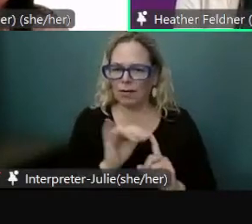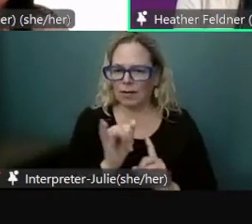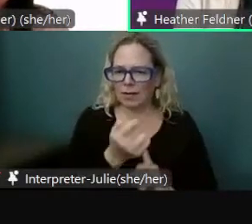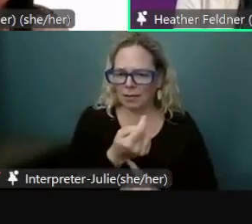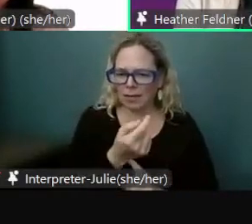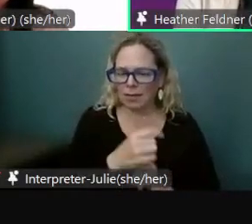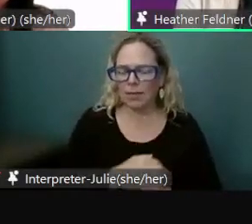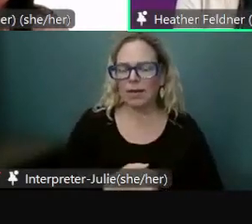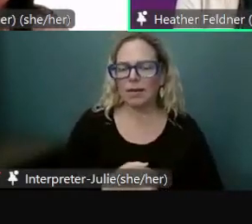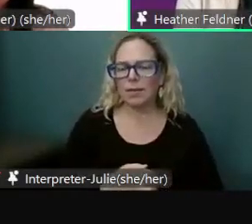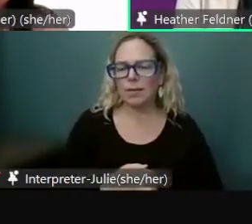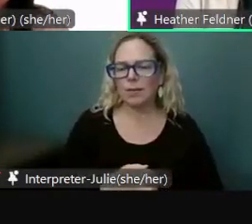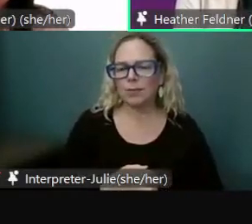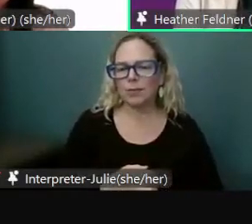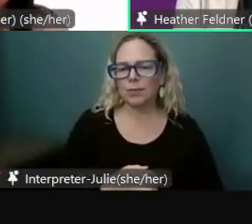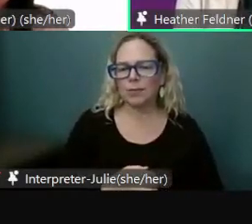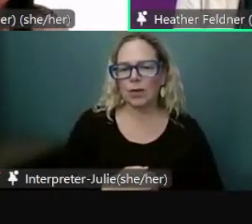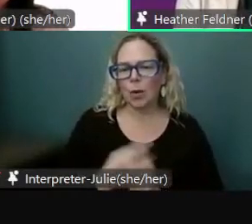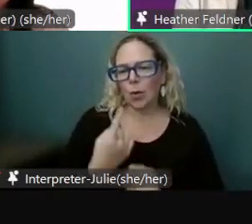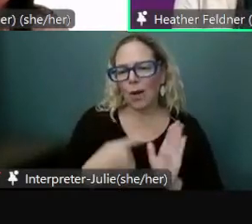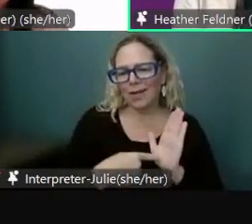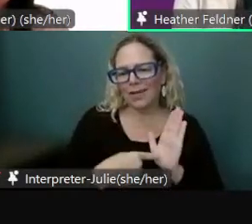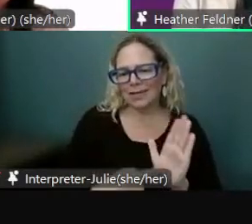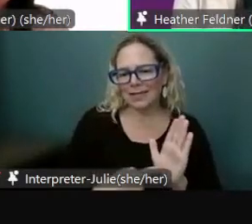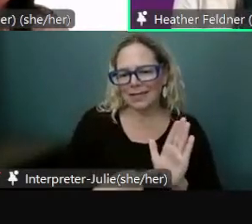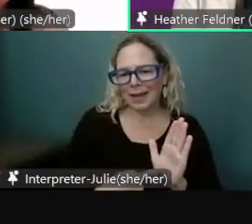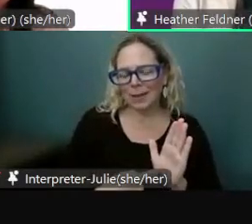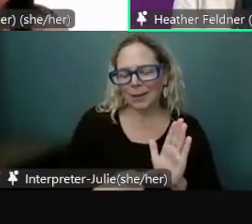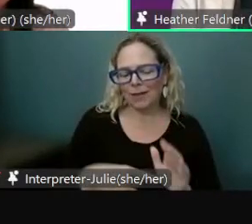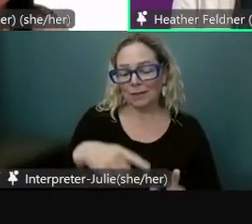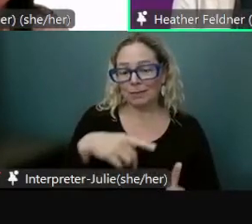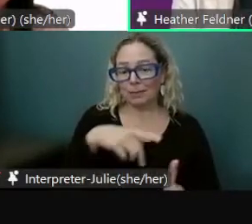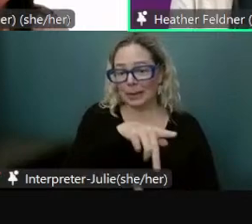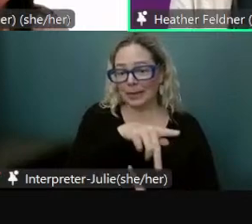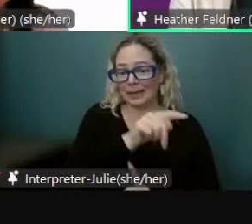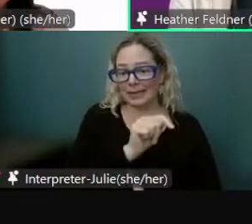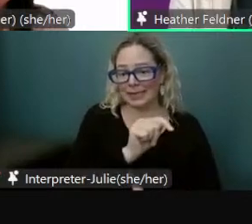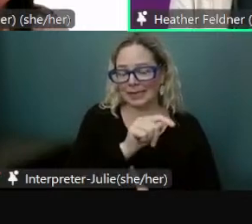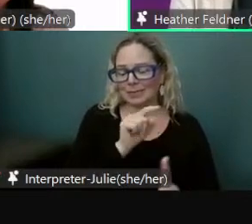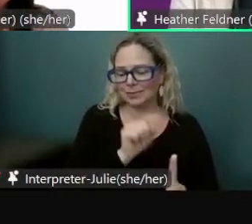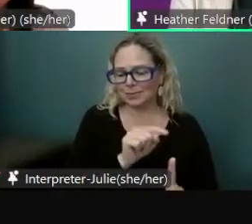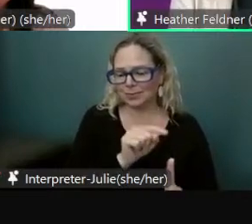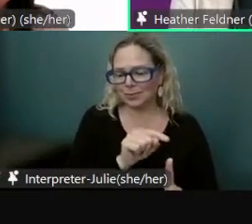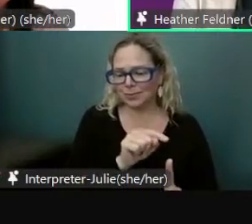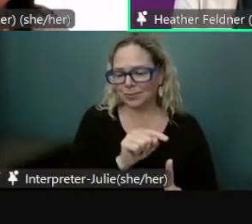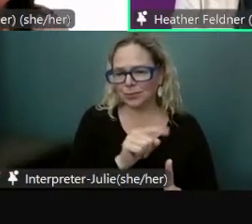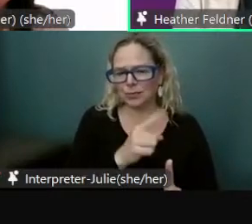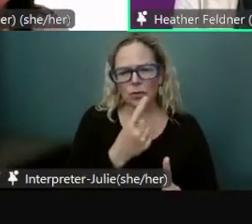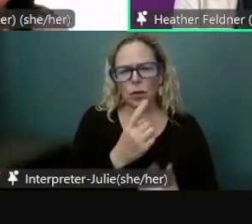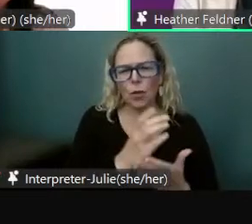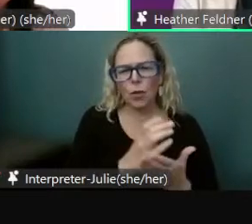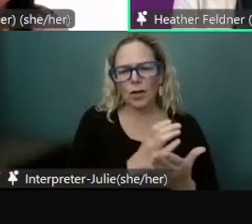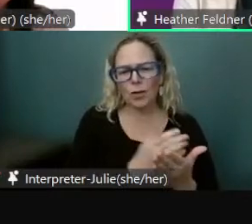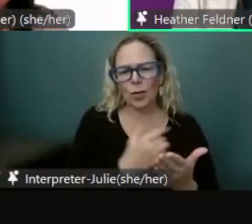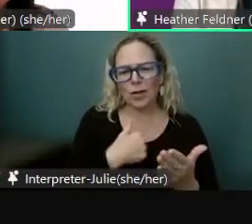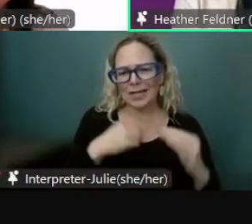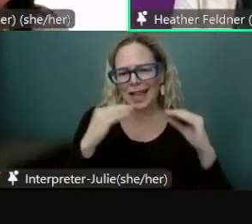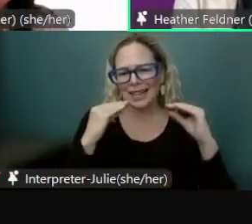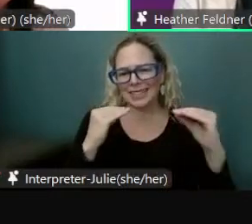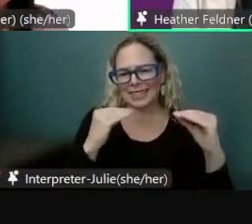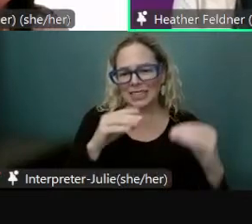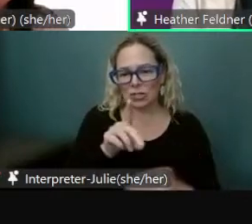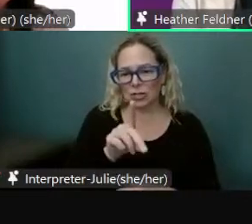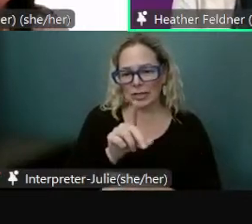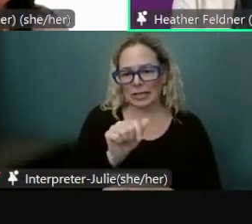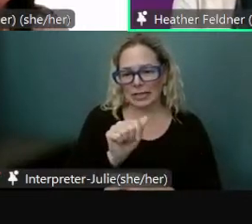one example, from the PT side of things, the course one of the courses that I teach, Disability and